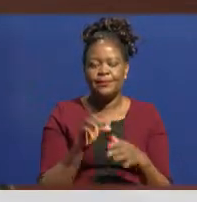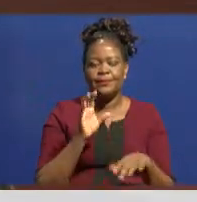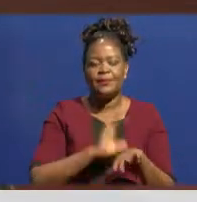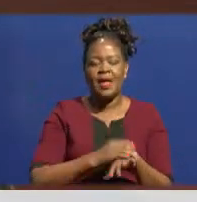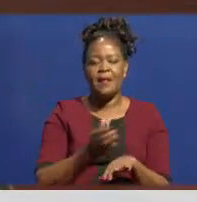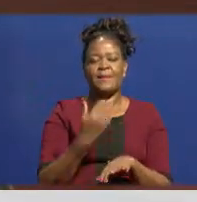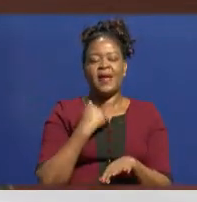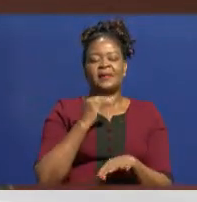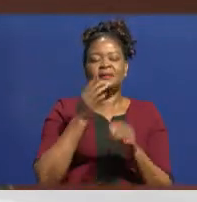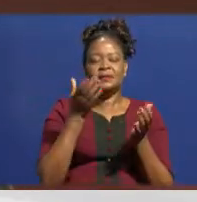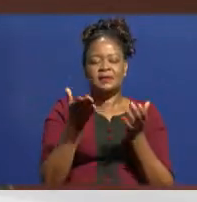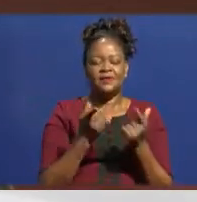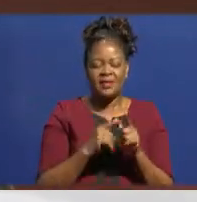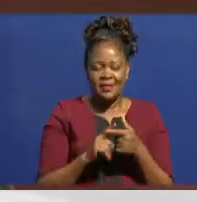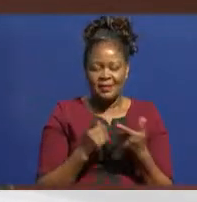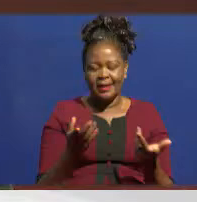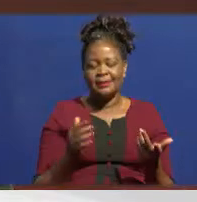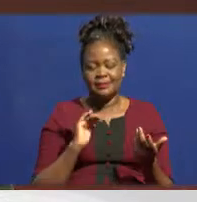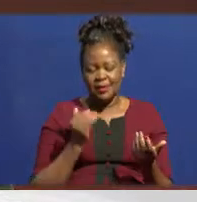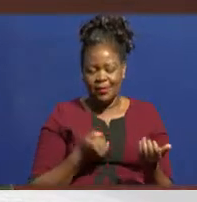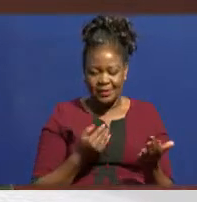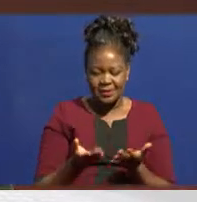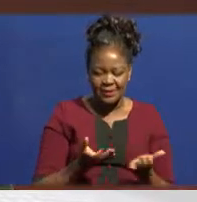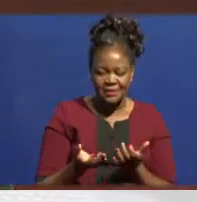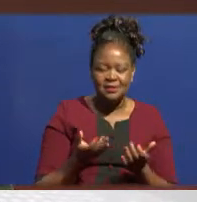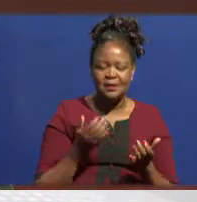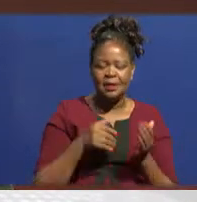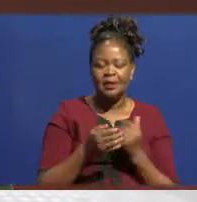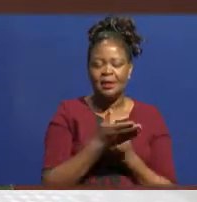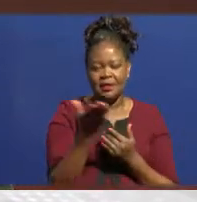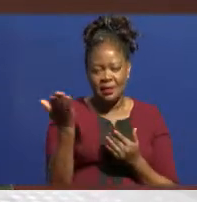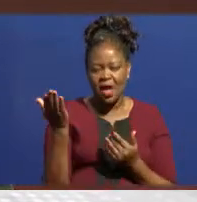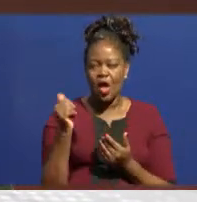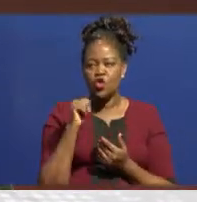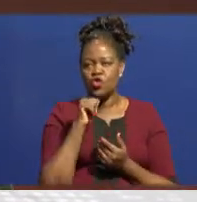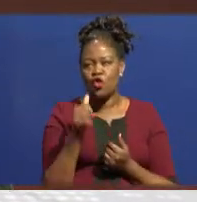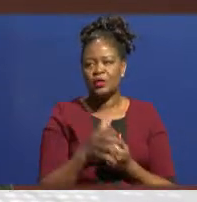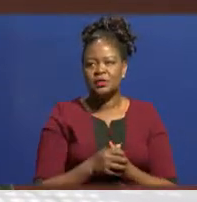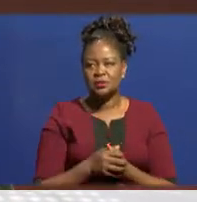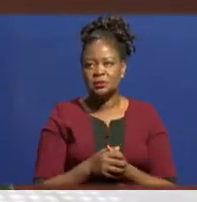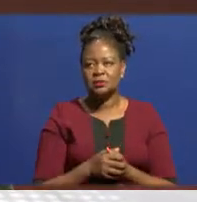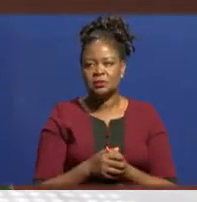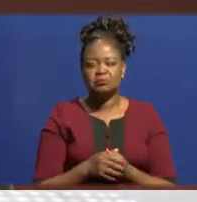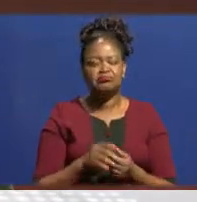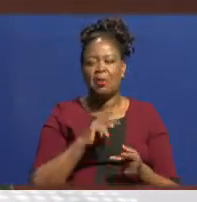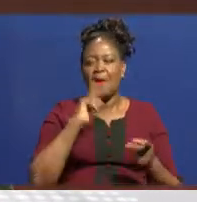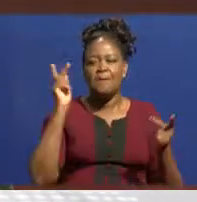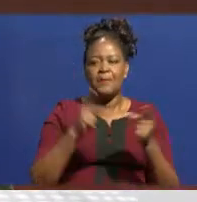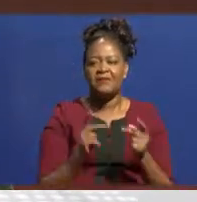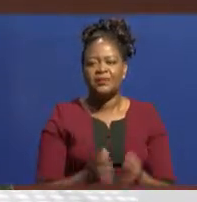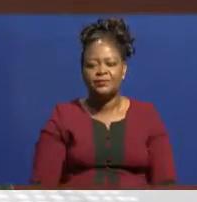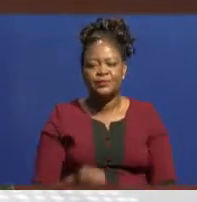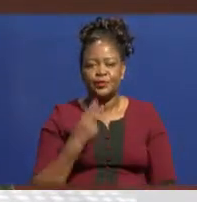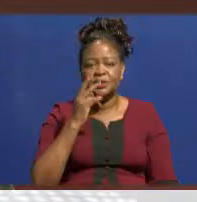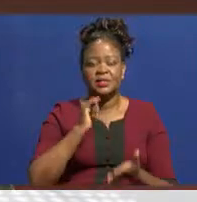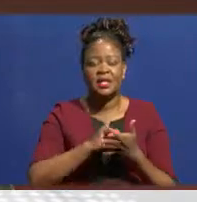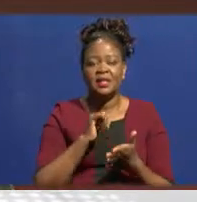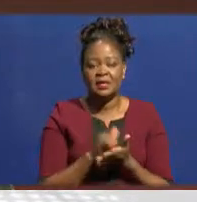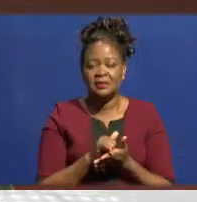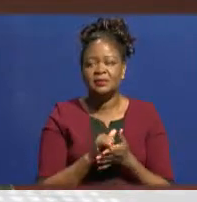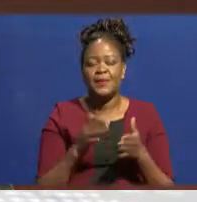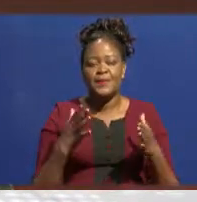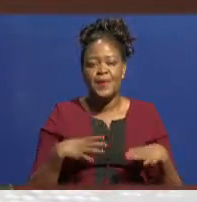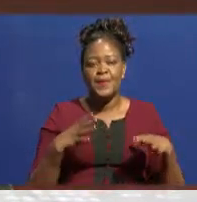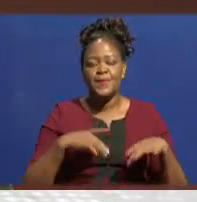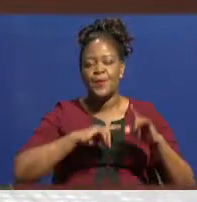services. In any case, even our services within the facilities are not perfect. You'll find